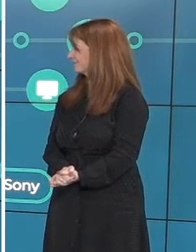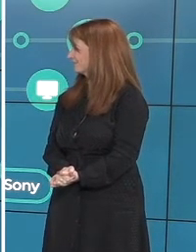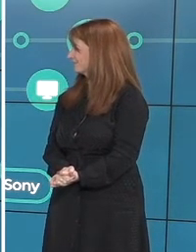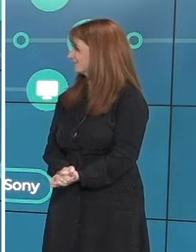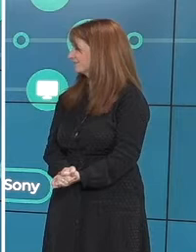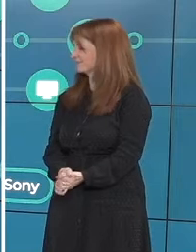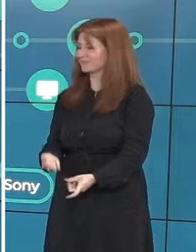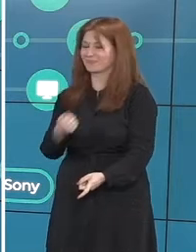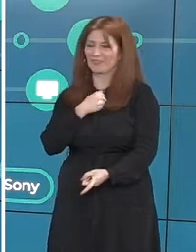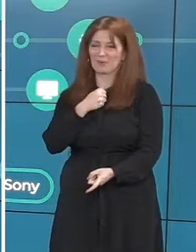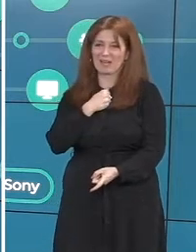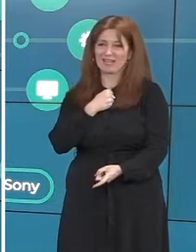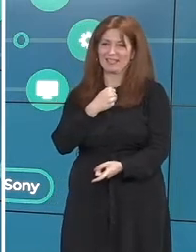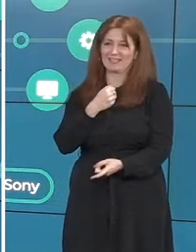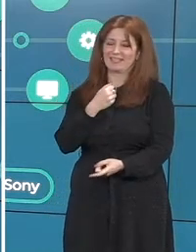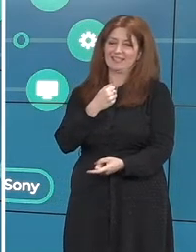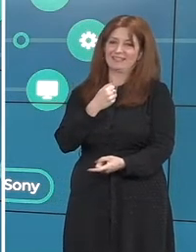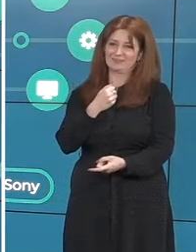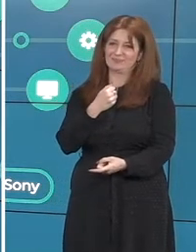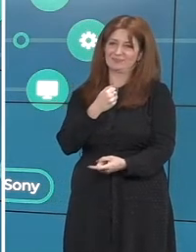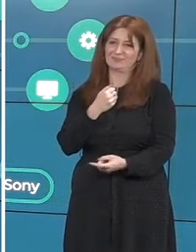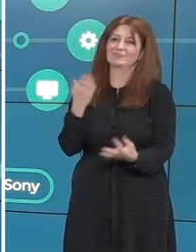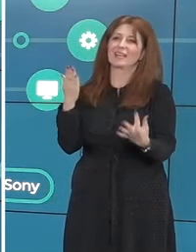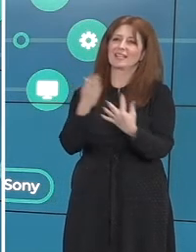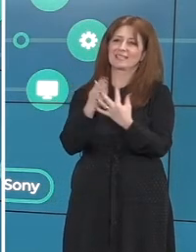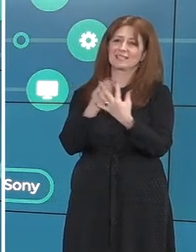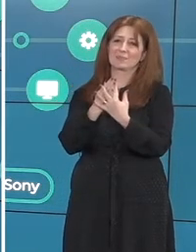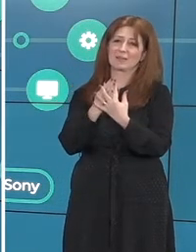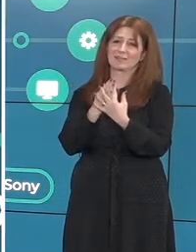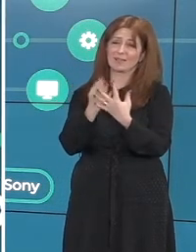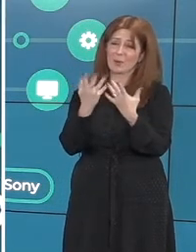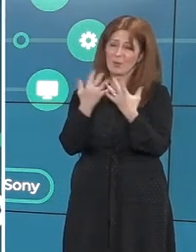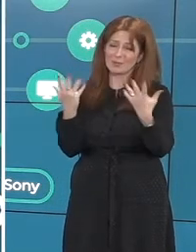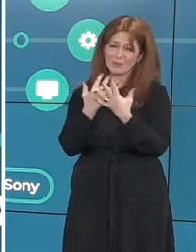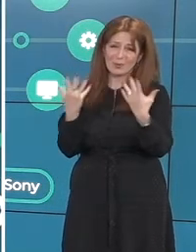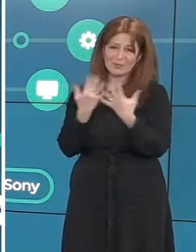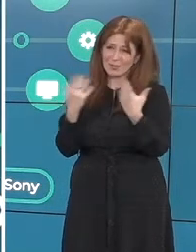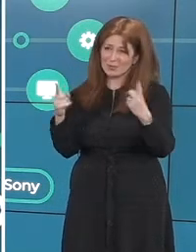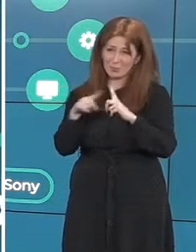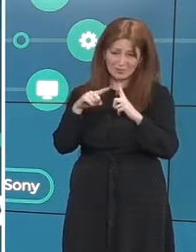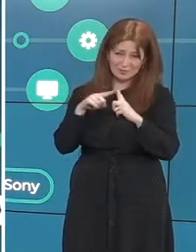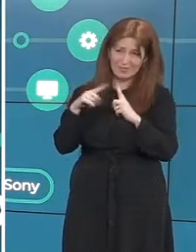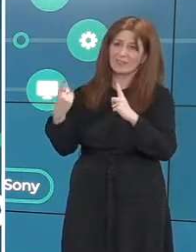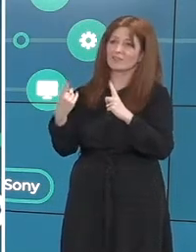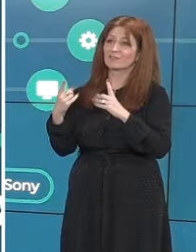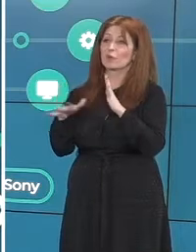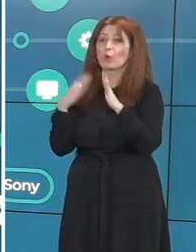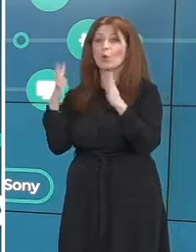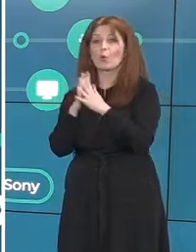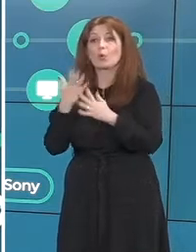I think for me it's that accessibility has a multitude of benefits. That law requires more, consumers expect